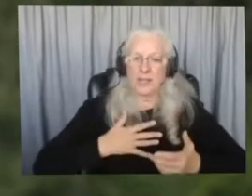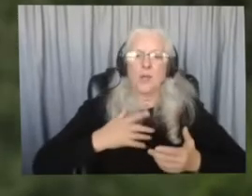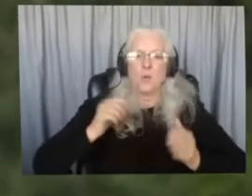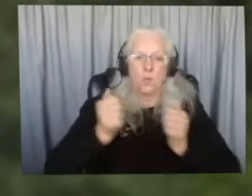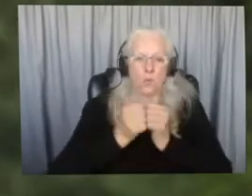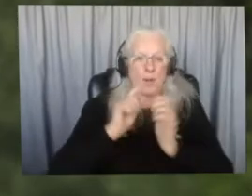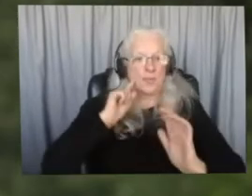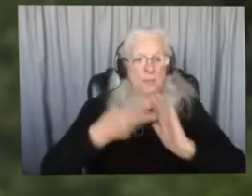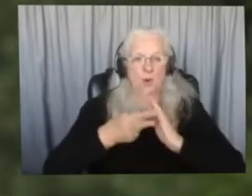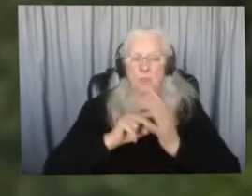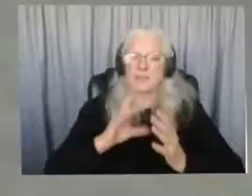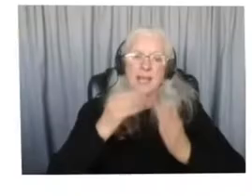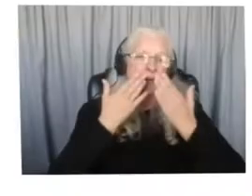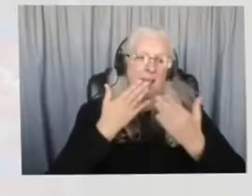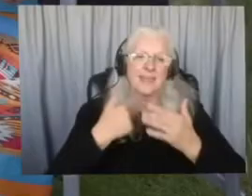people.